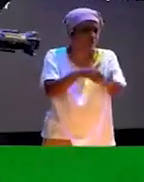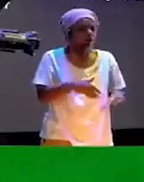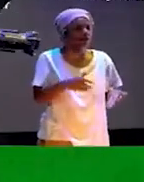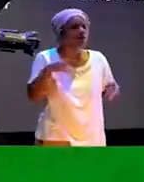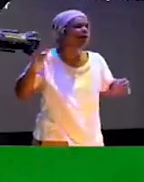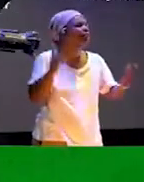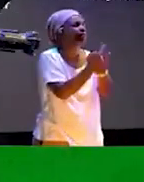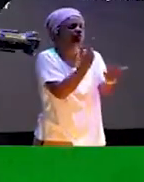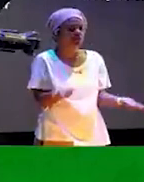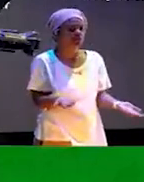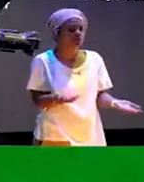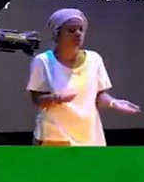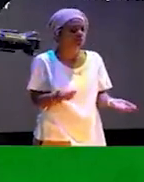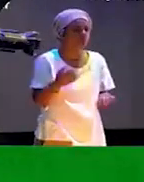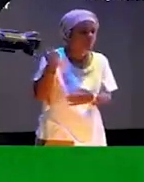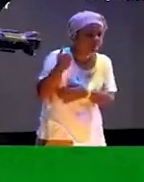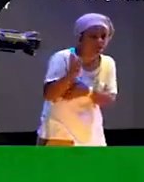16.